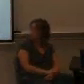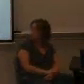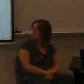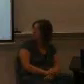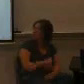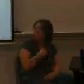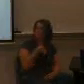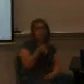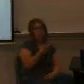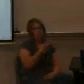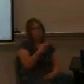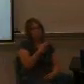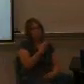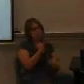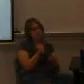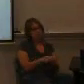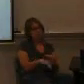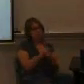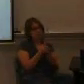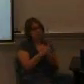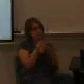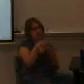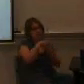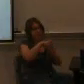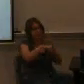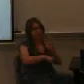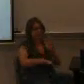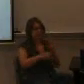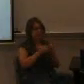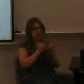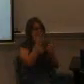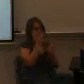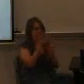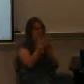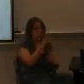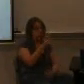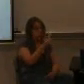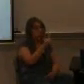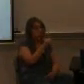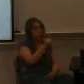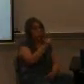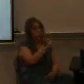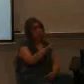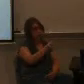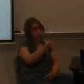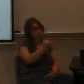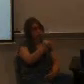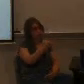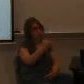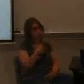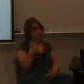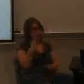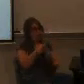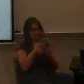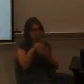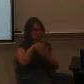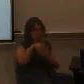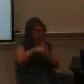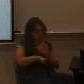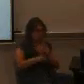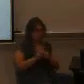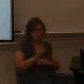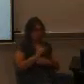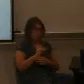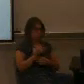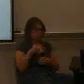few mosses that can be found very deep in oligotrophic lakes. That's just more of an interest thing. So Crater Lake we talked about has a very deep growing